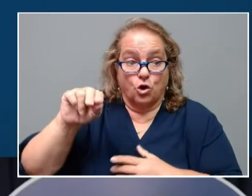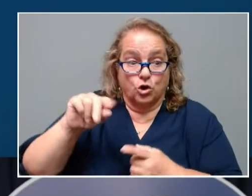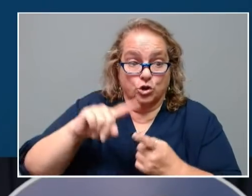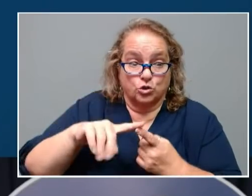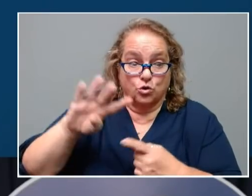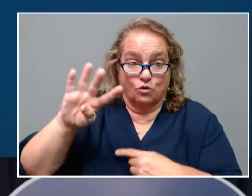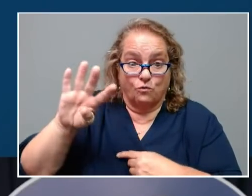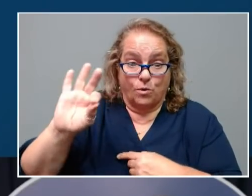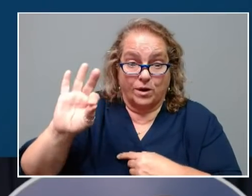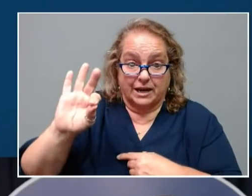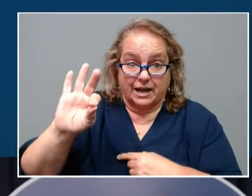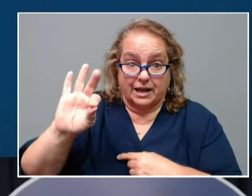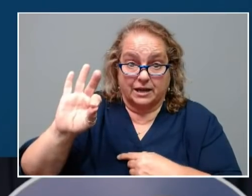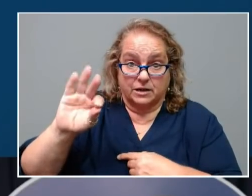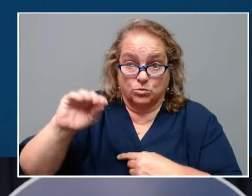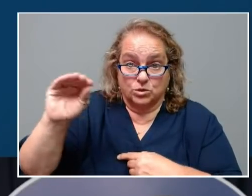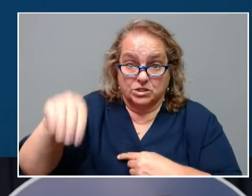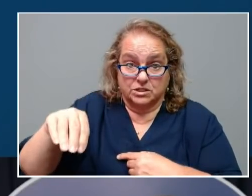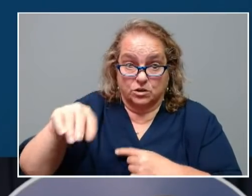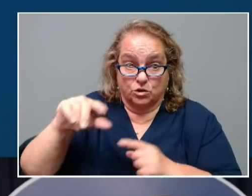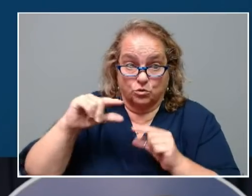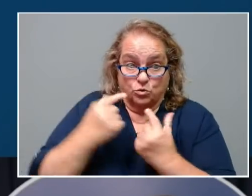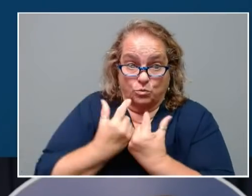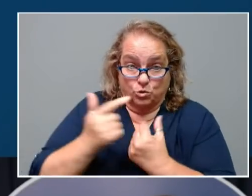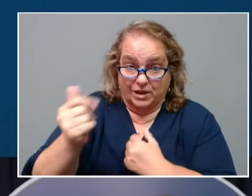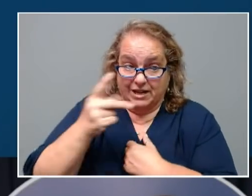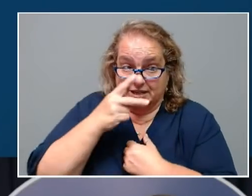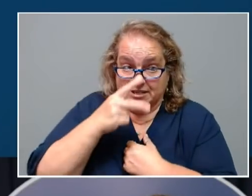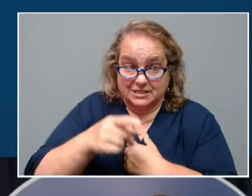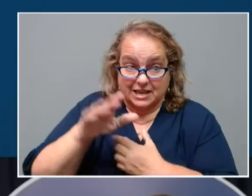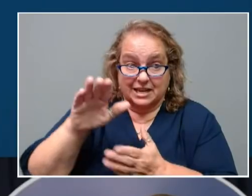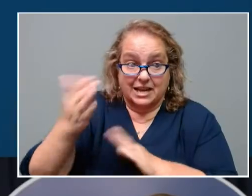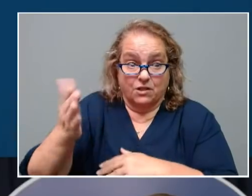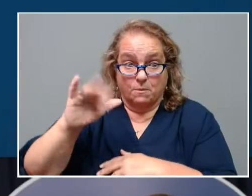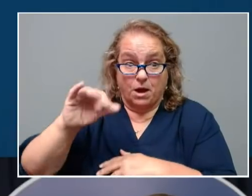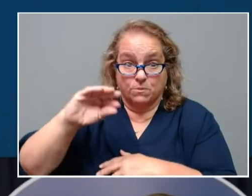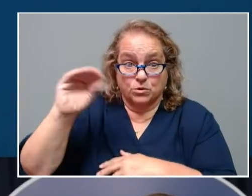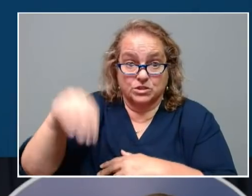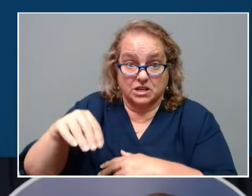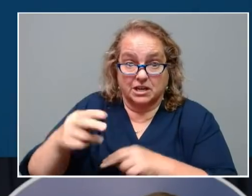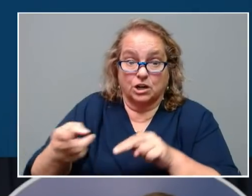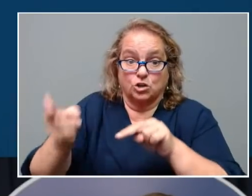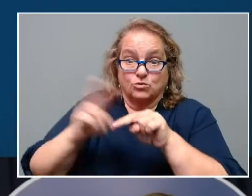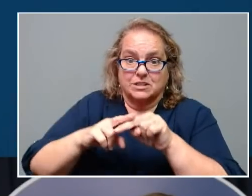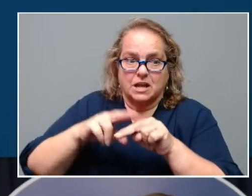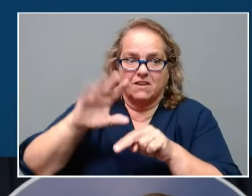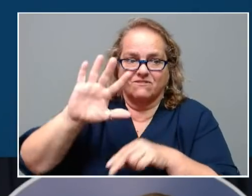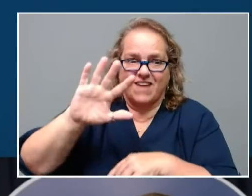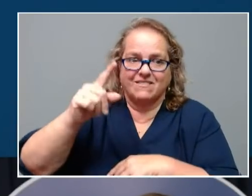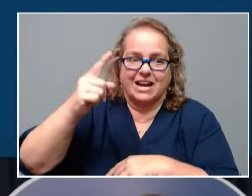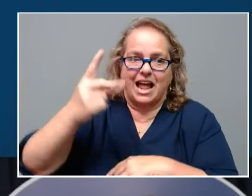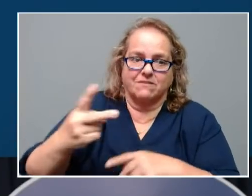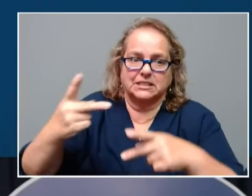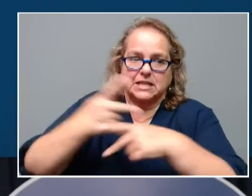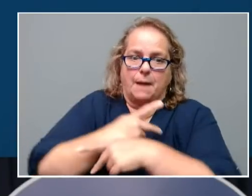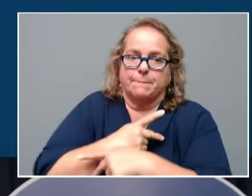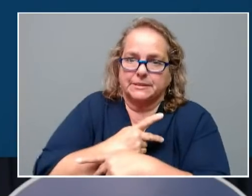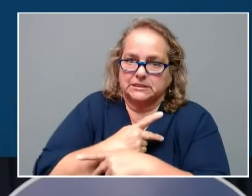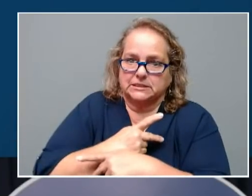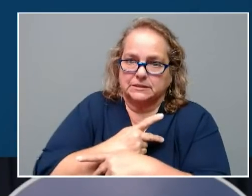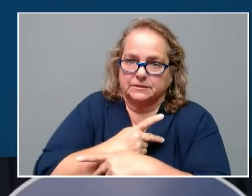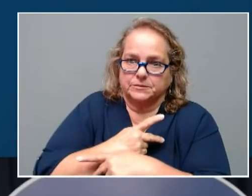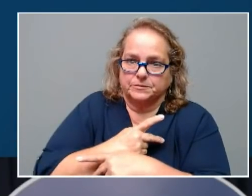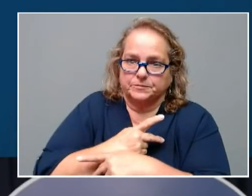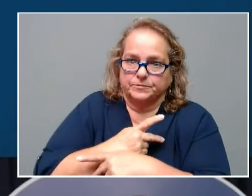49 group. The death by percentage has increased 5.5 times. That is